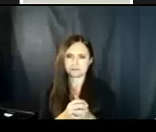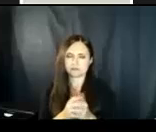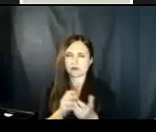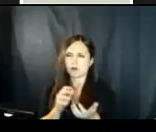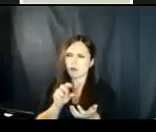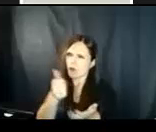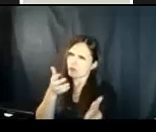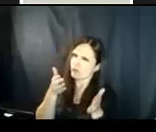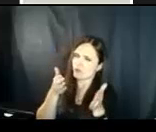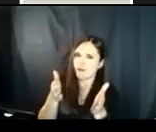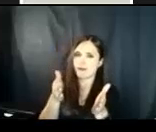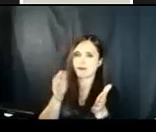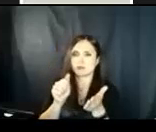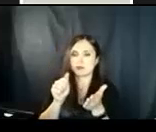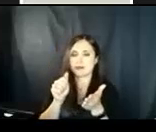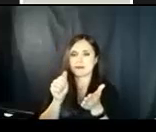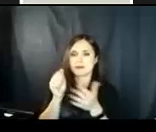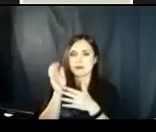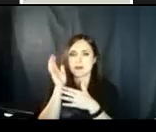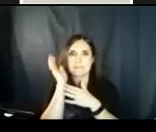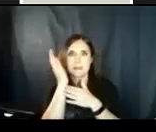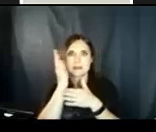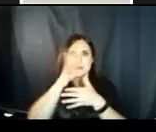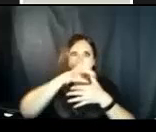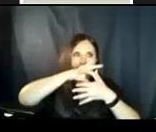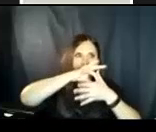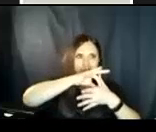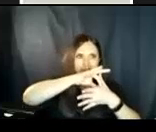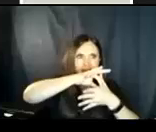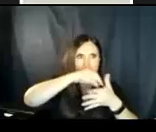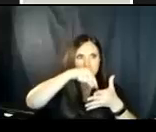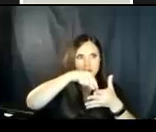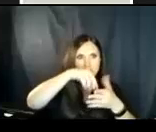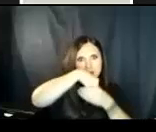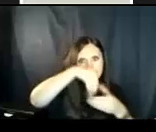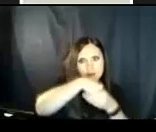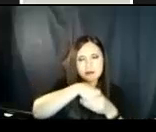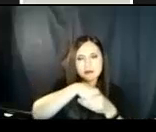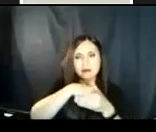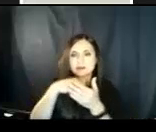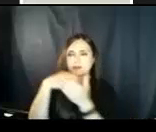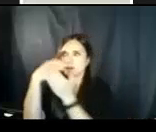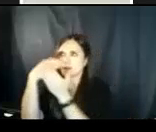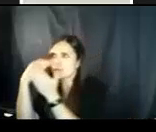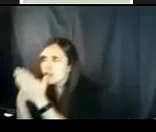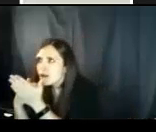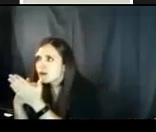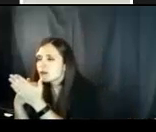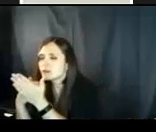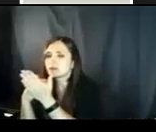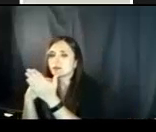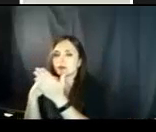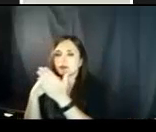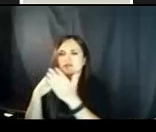can present content or lessons to students besides what we do in an online course? So think about all